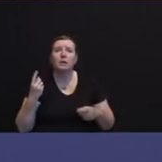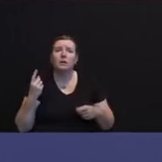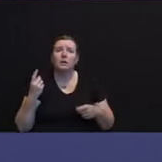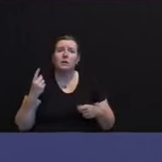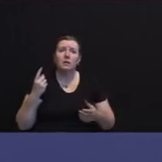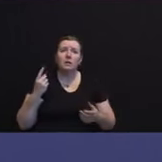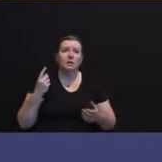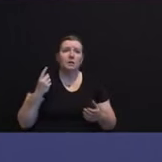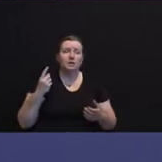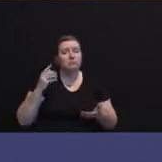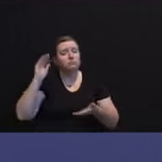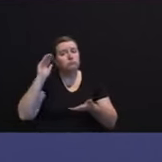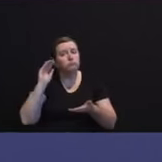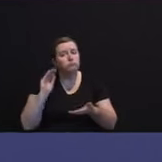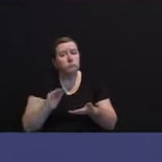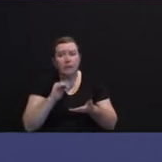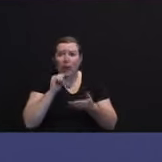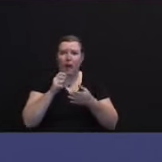aren't passing.